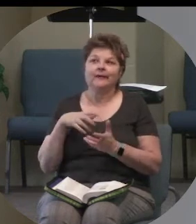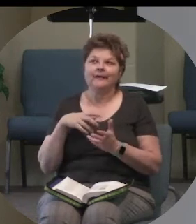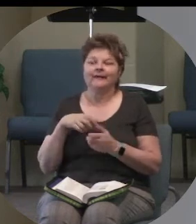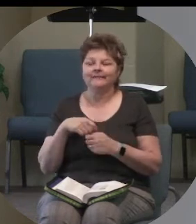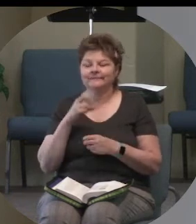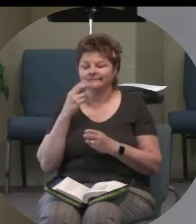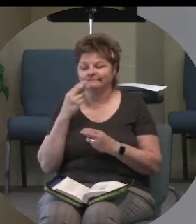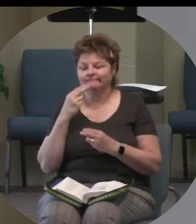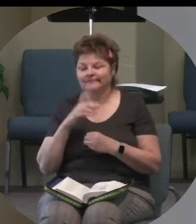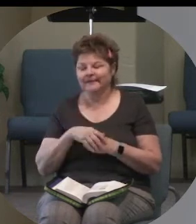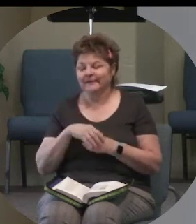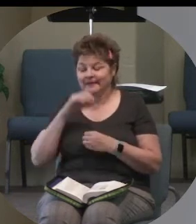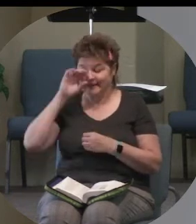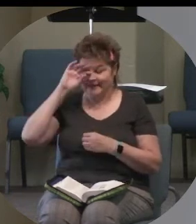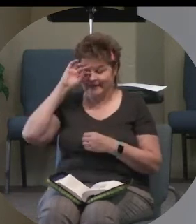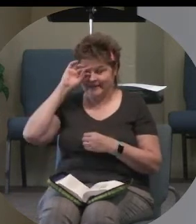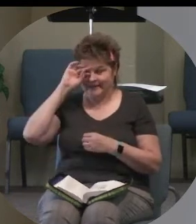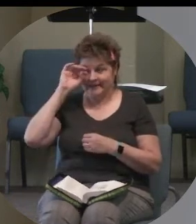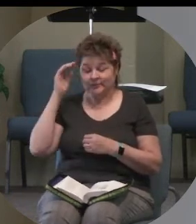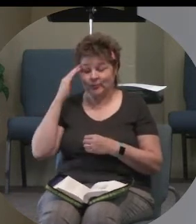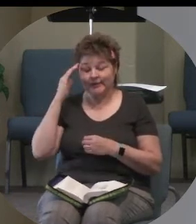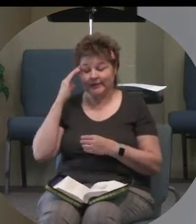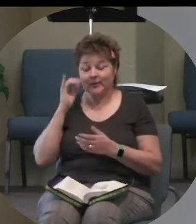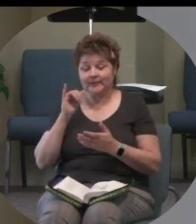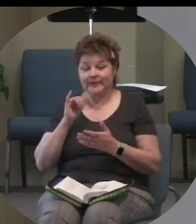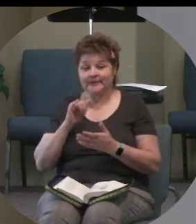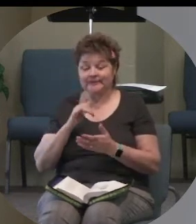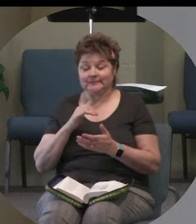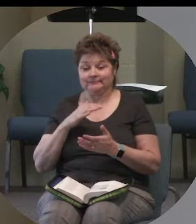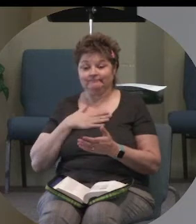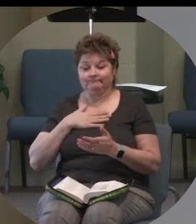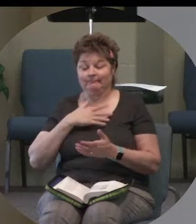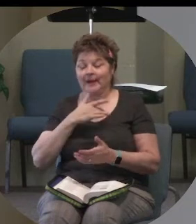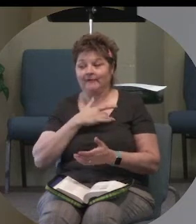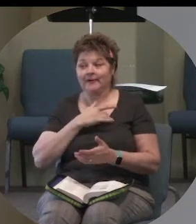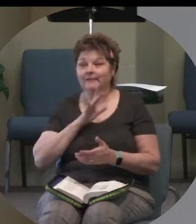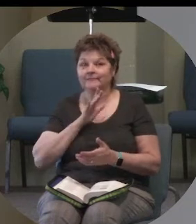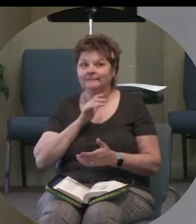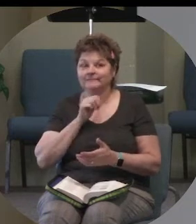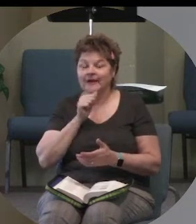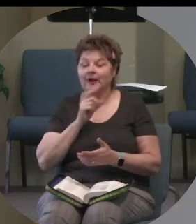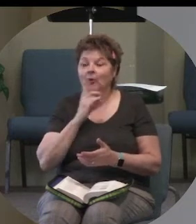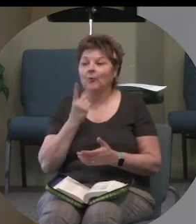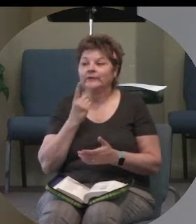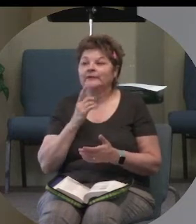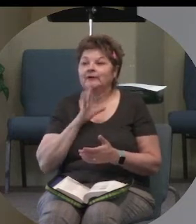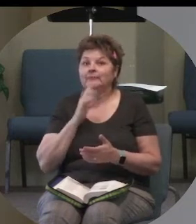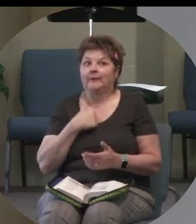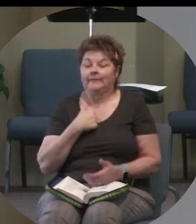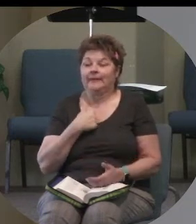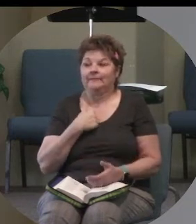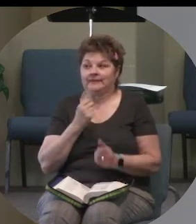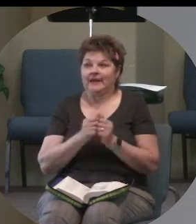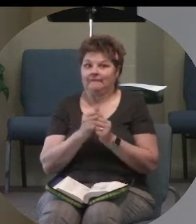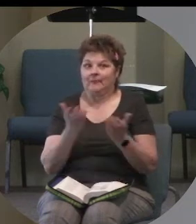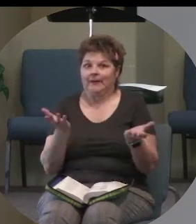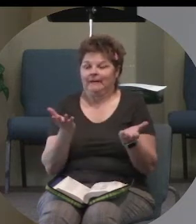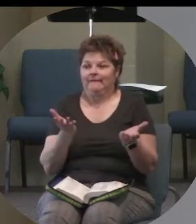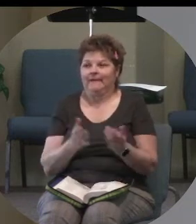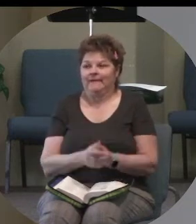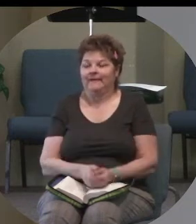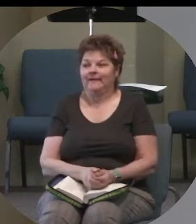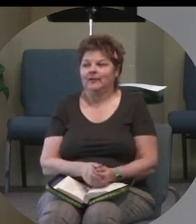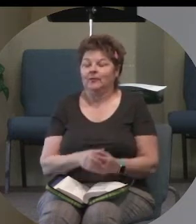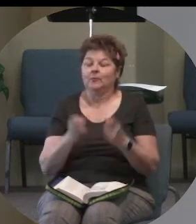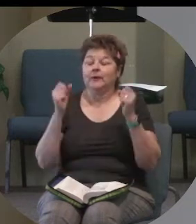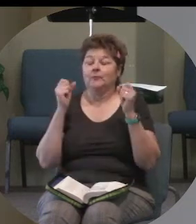most of us, because we know that that's our own heart. I'm not just talking about me. That's every one of us in our room. When we